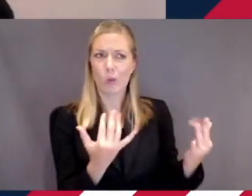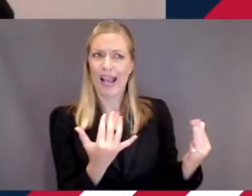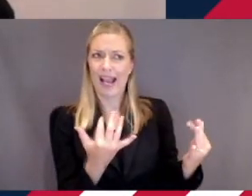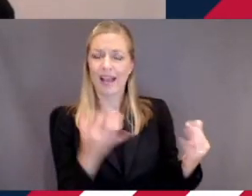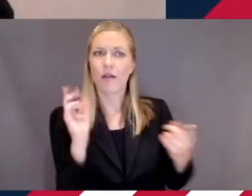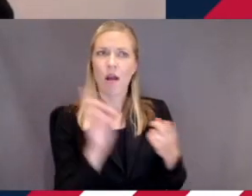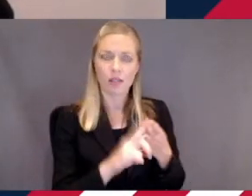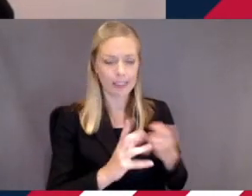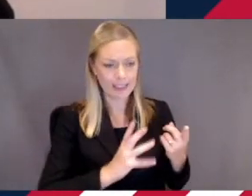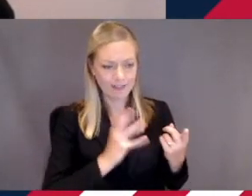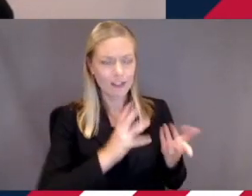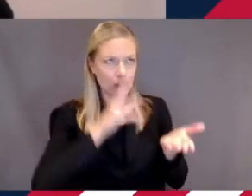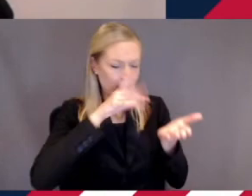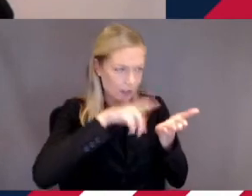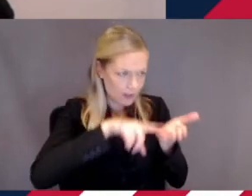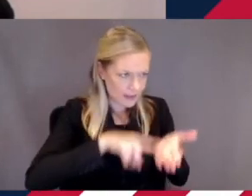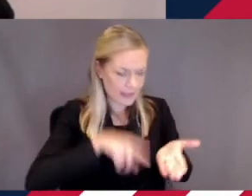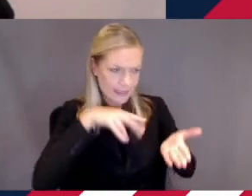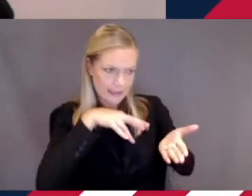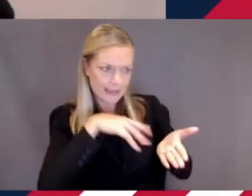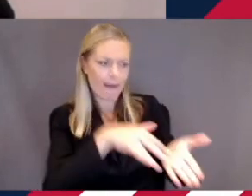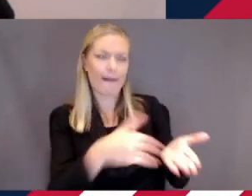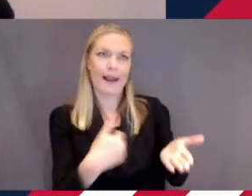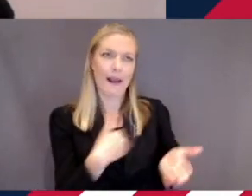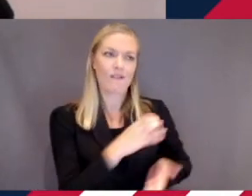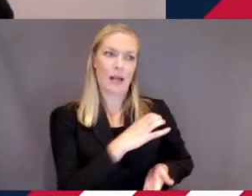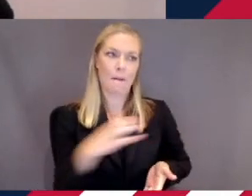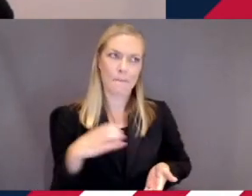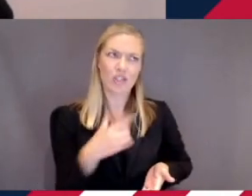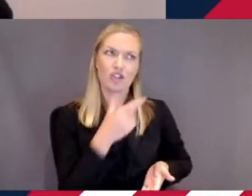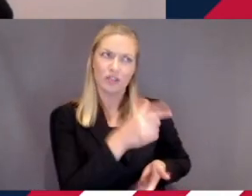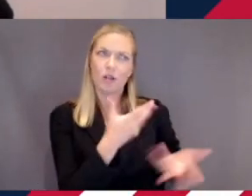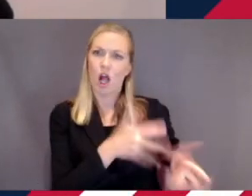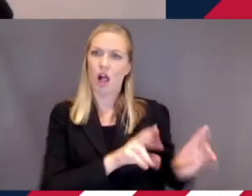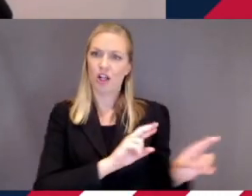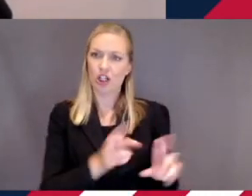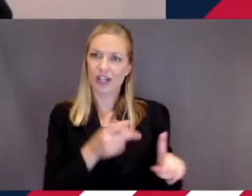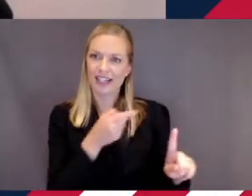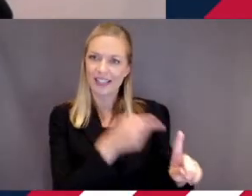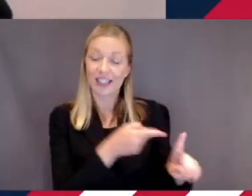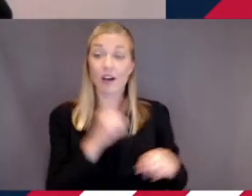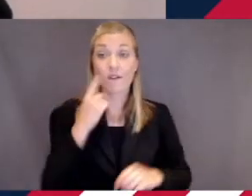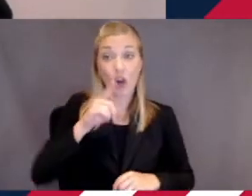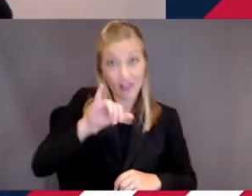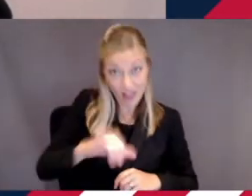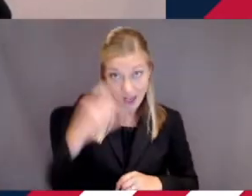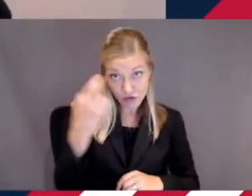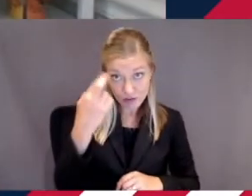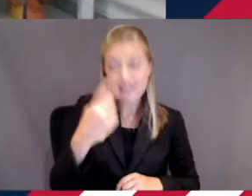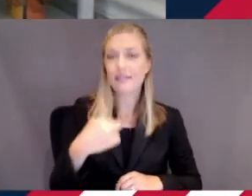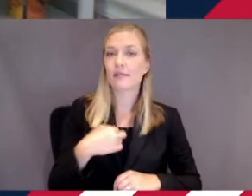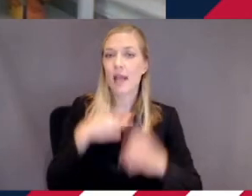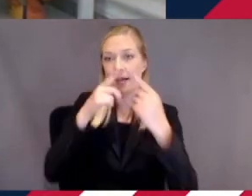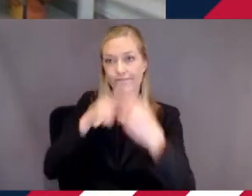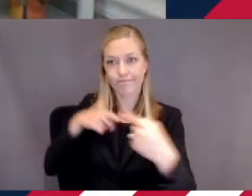So for that reason, I do not support this proposal.